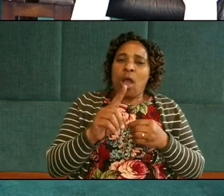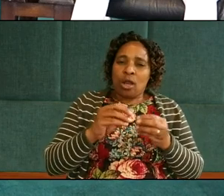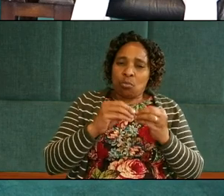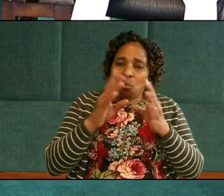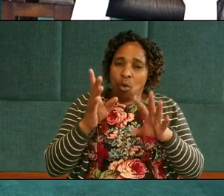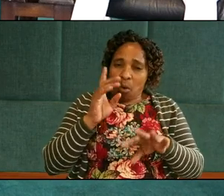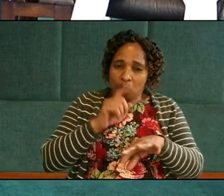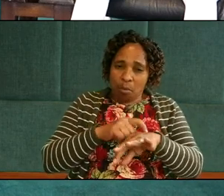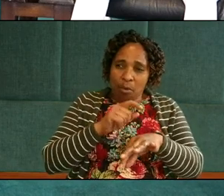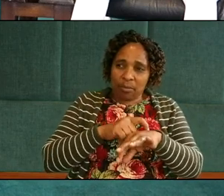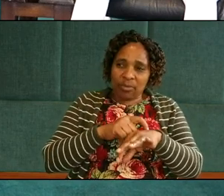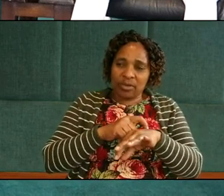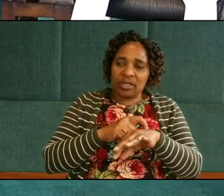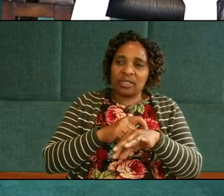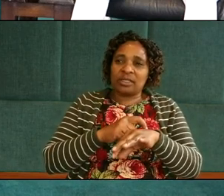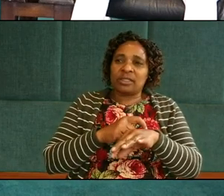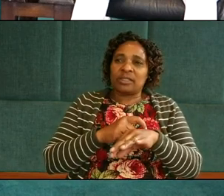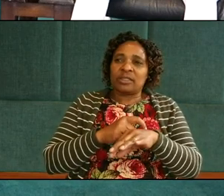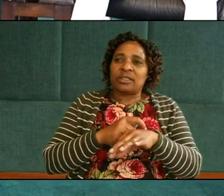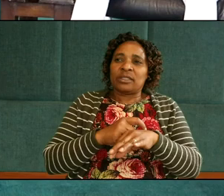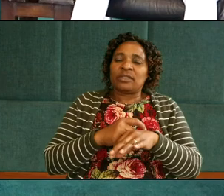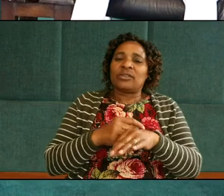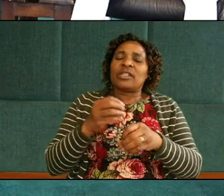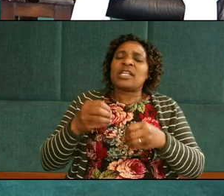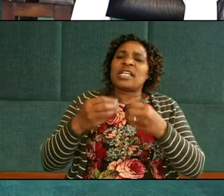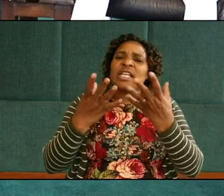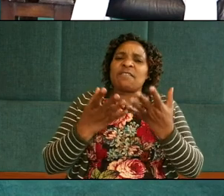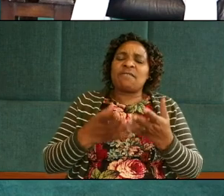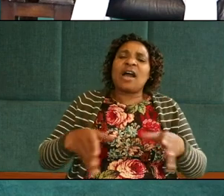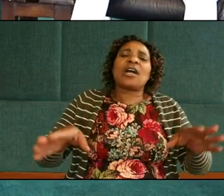moment to just give